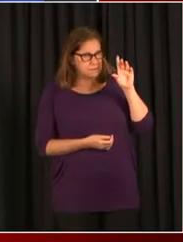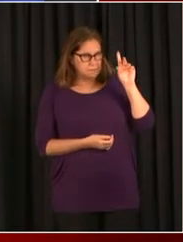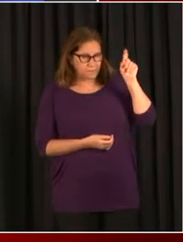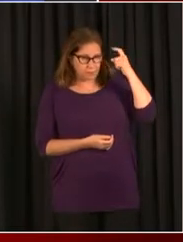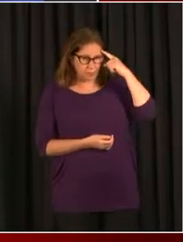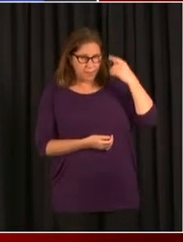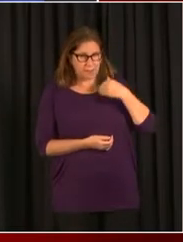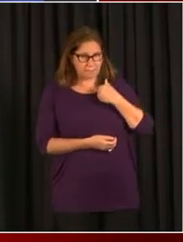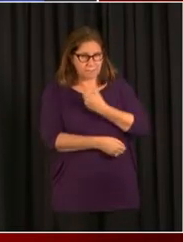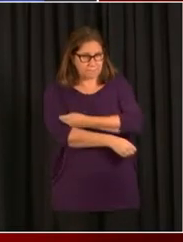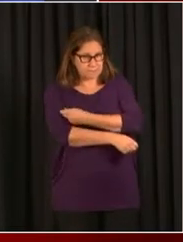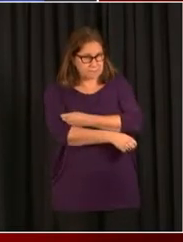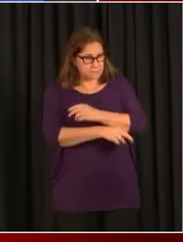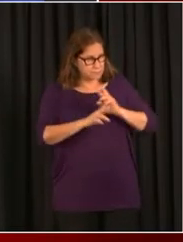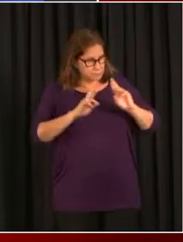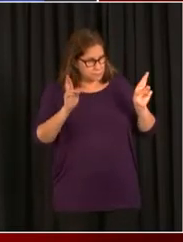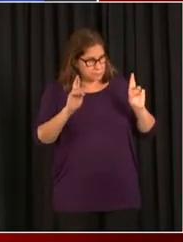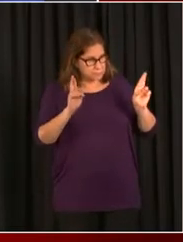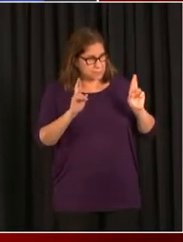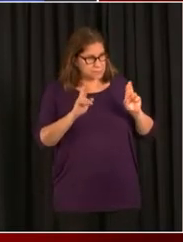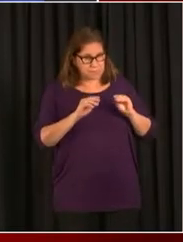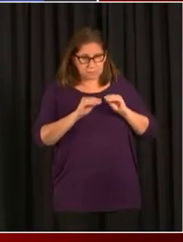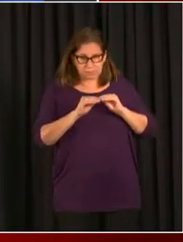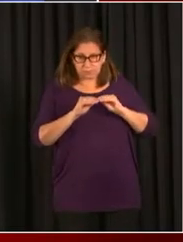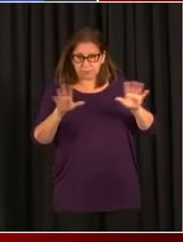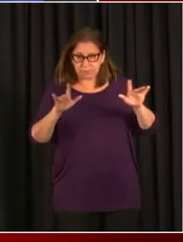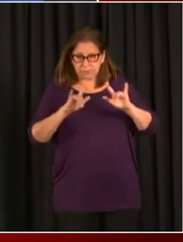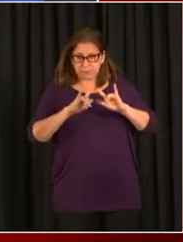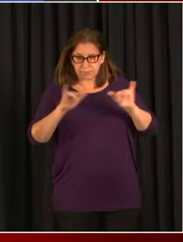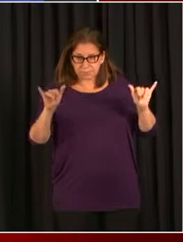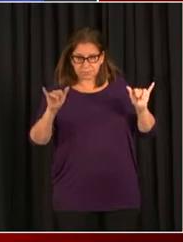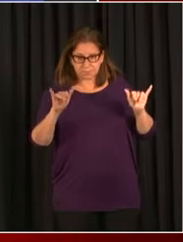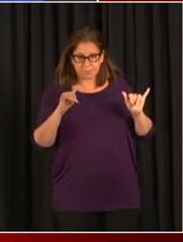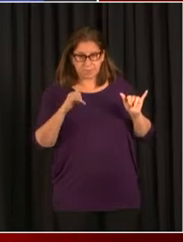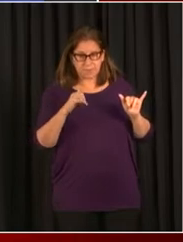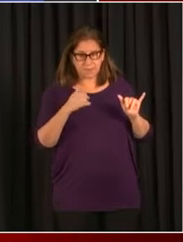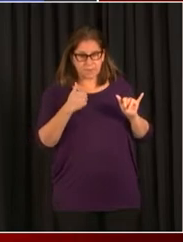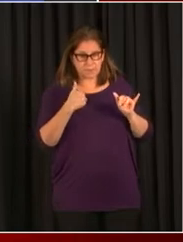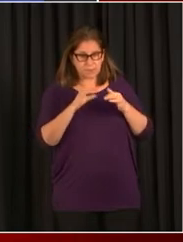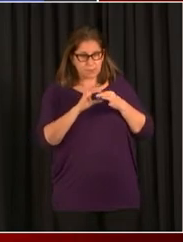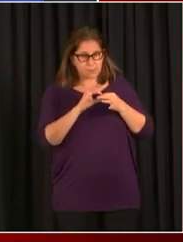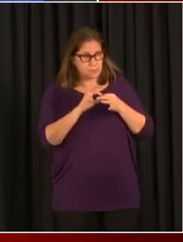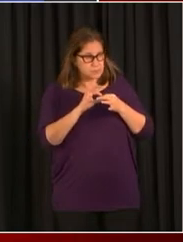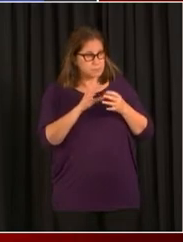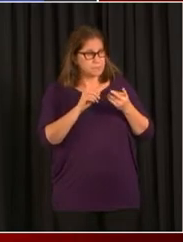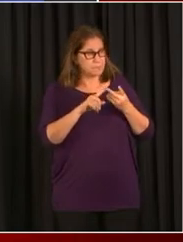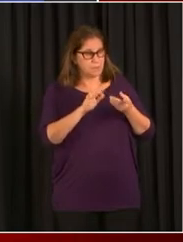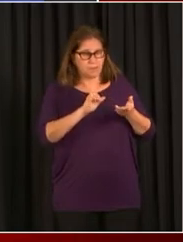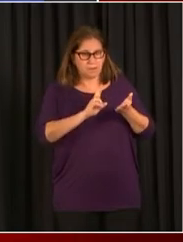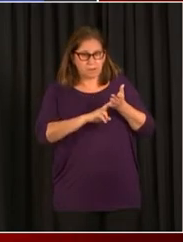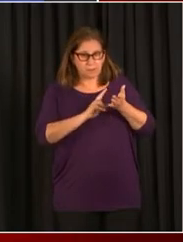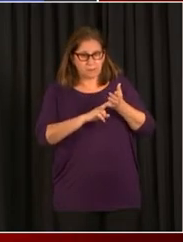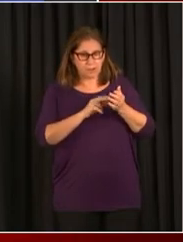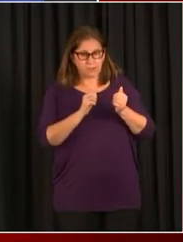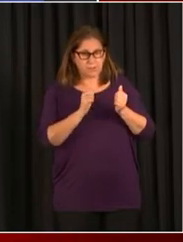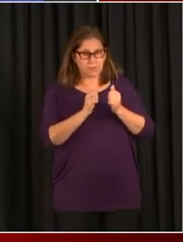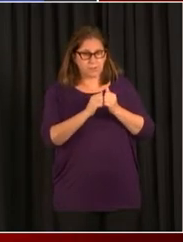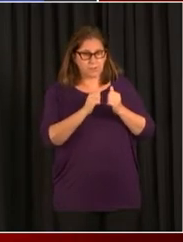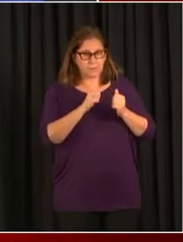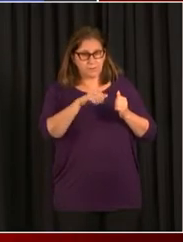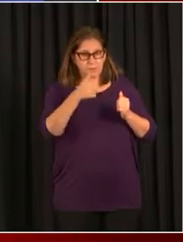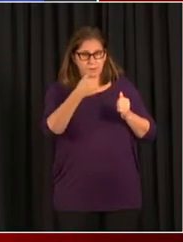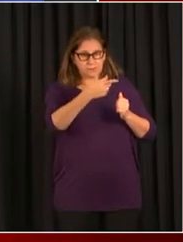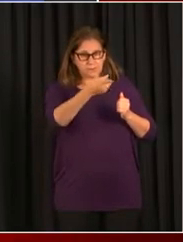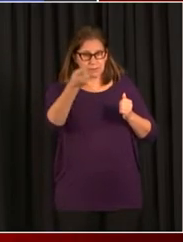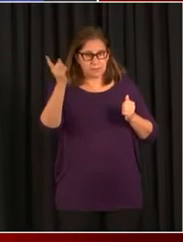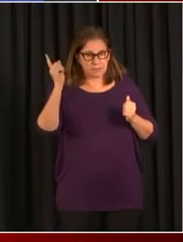a relationship in terms of contracting relationship with one of them, maybe AstraZeneca or Pfizer or